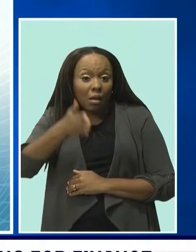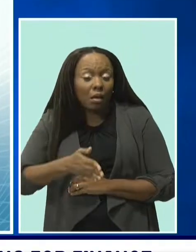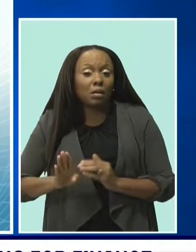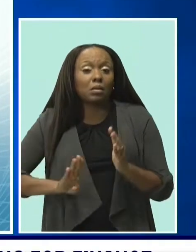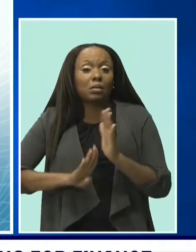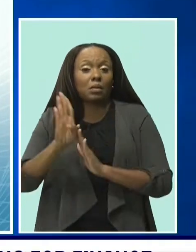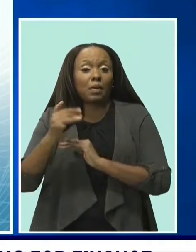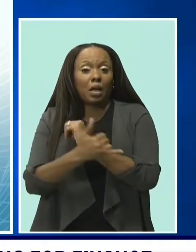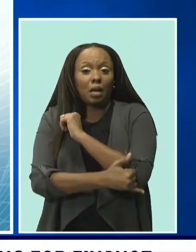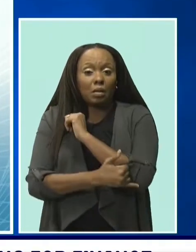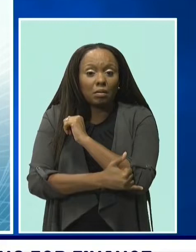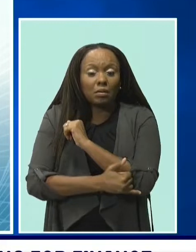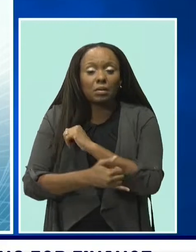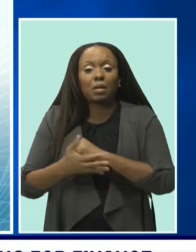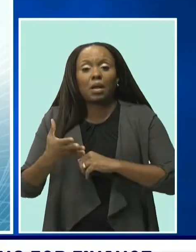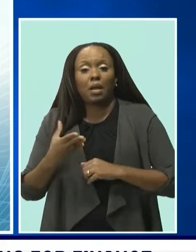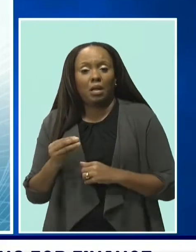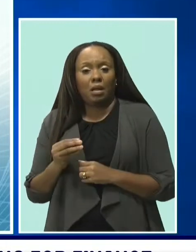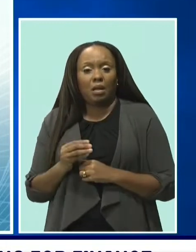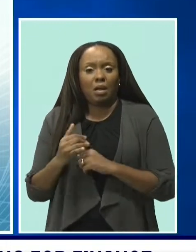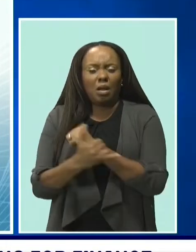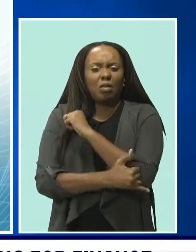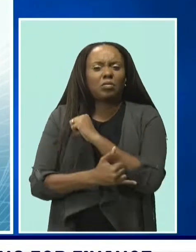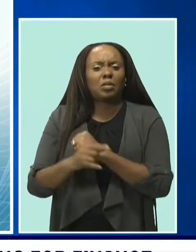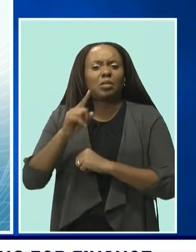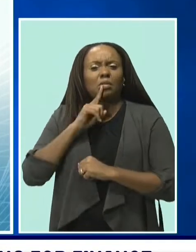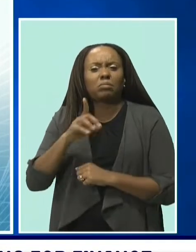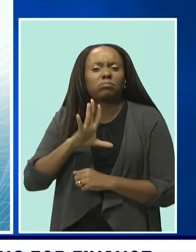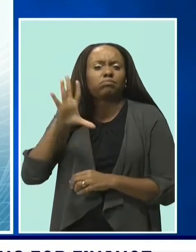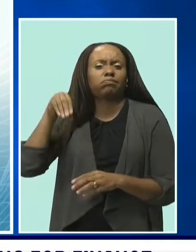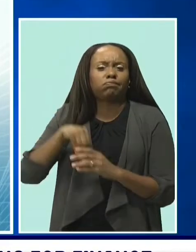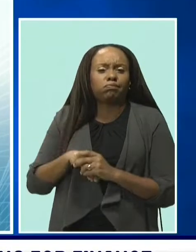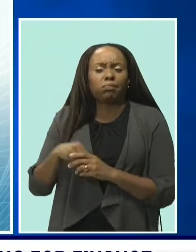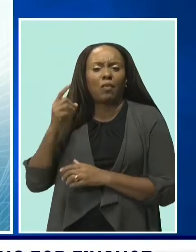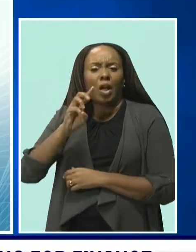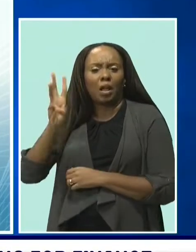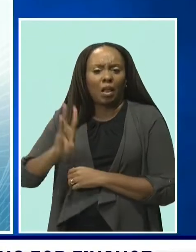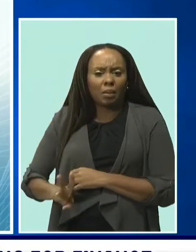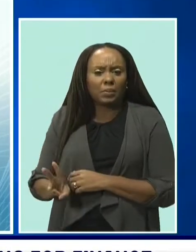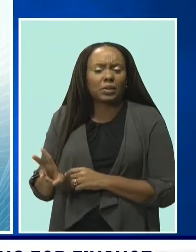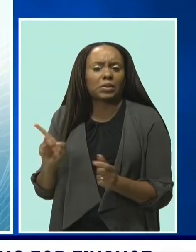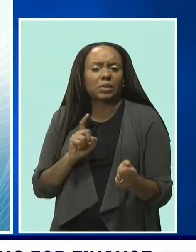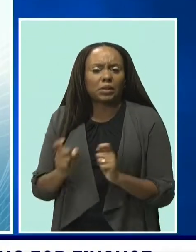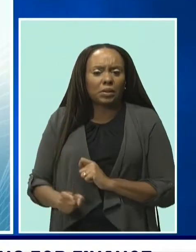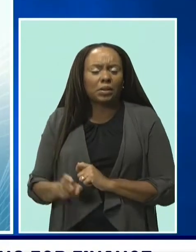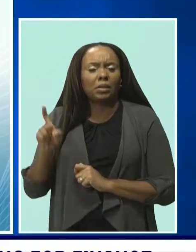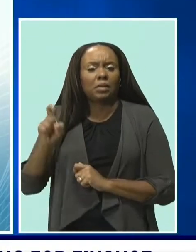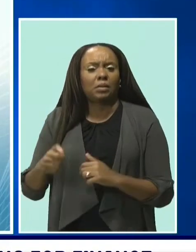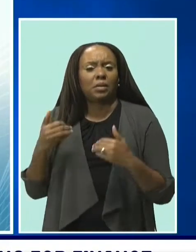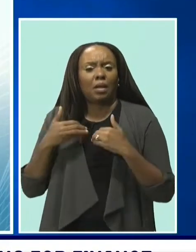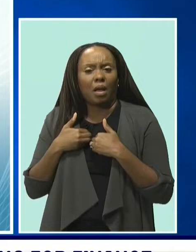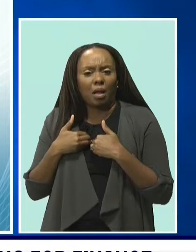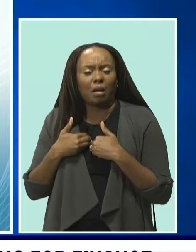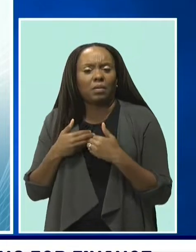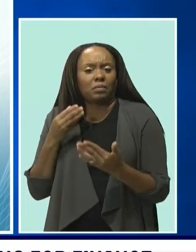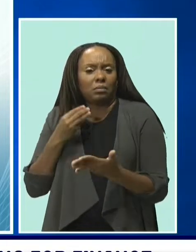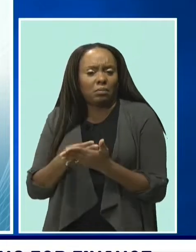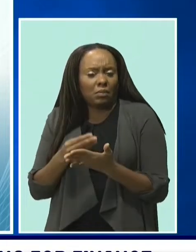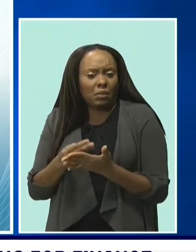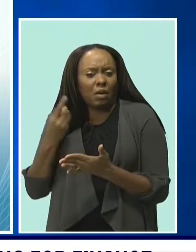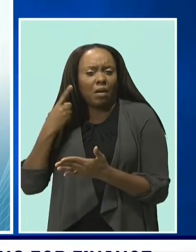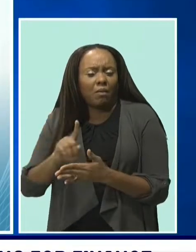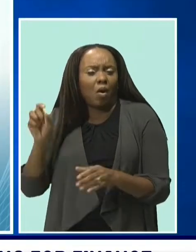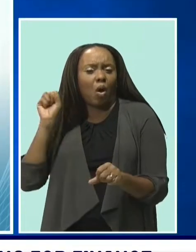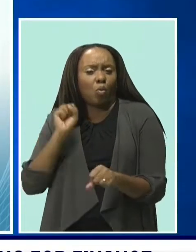developing countries, and especially those that invest heavily for climate crisis adaptation, need to be given adequate fiscal space to